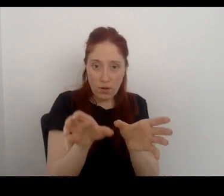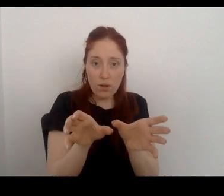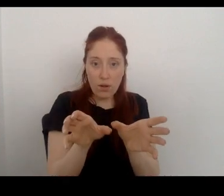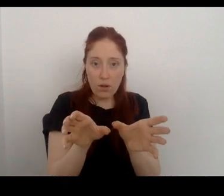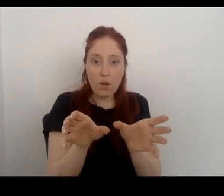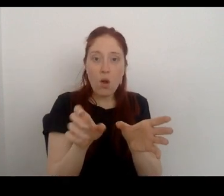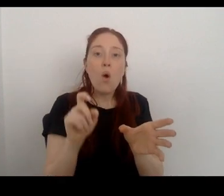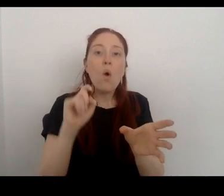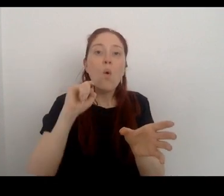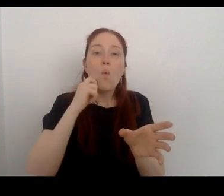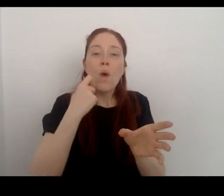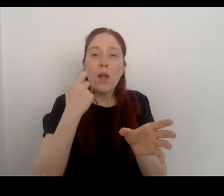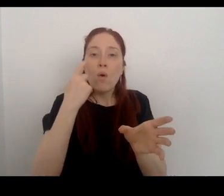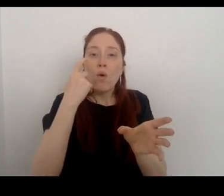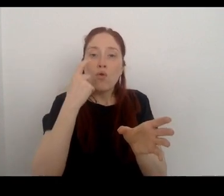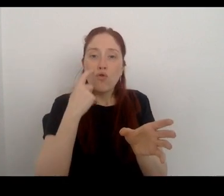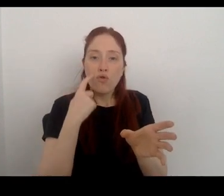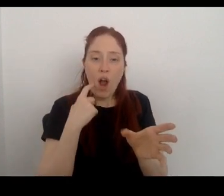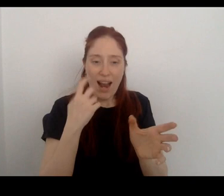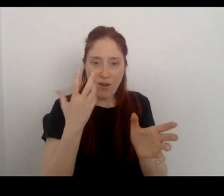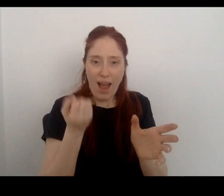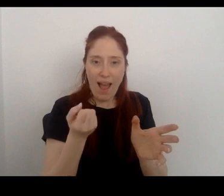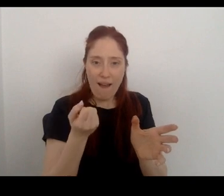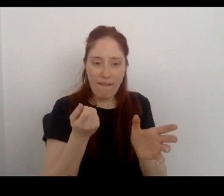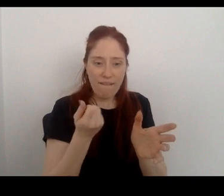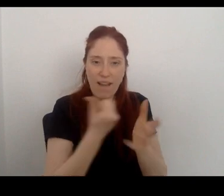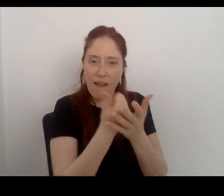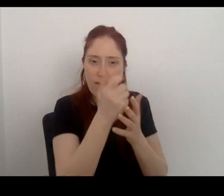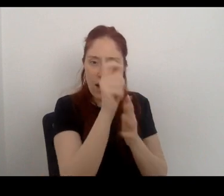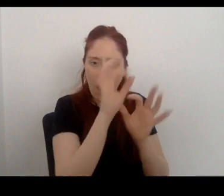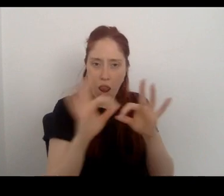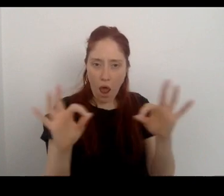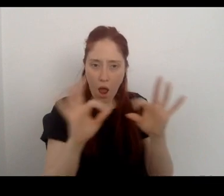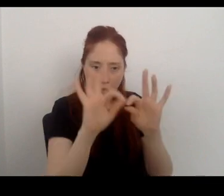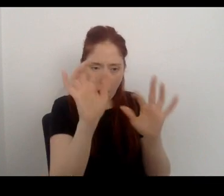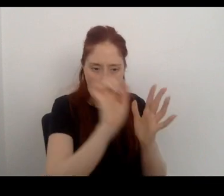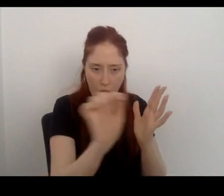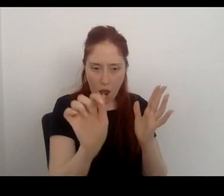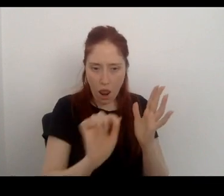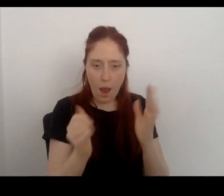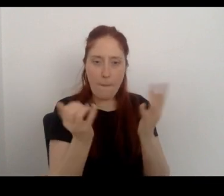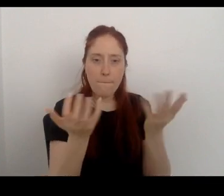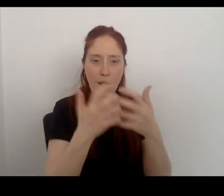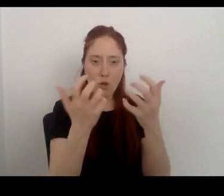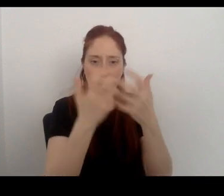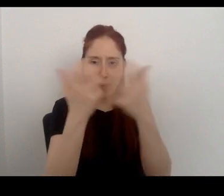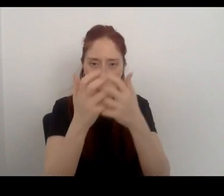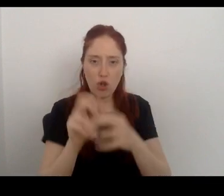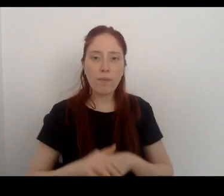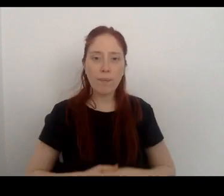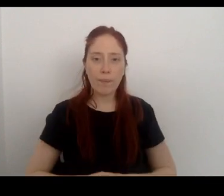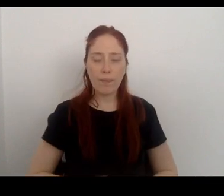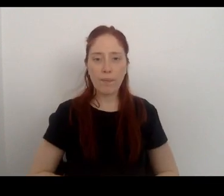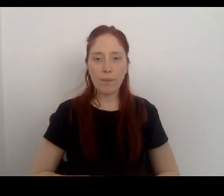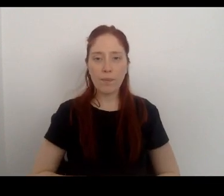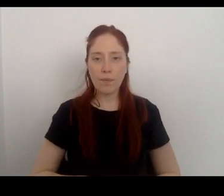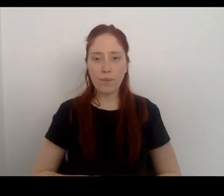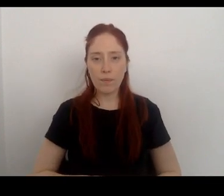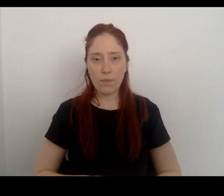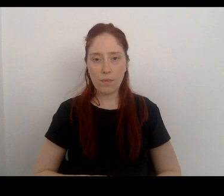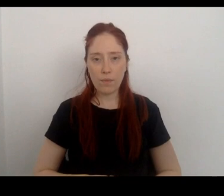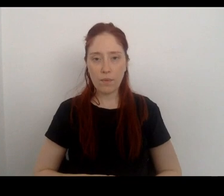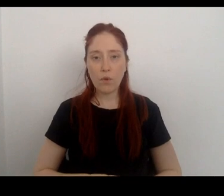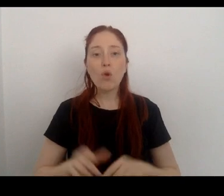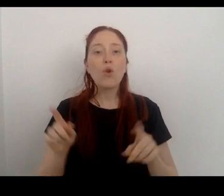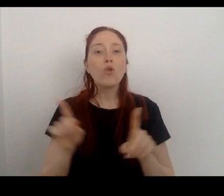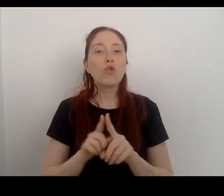through the our response. They're also going to be quite quick. They're very brief drawings, and